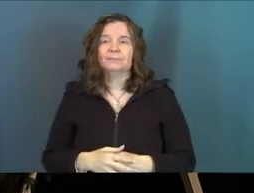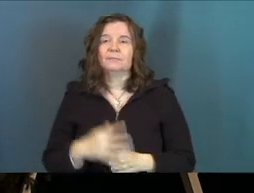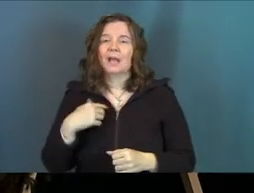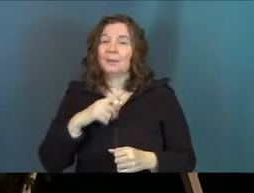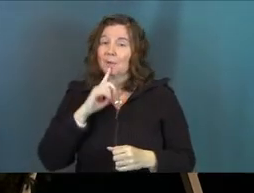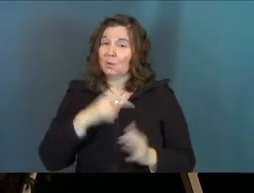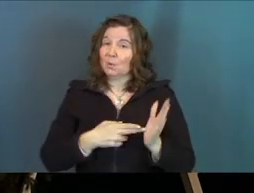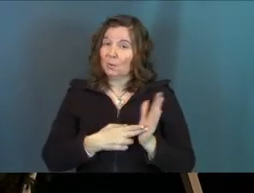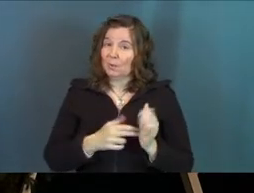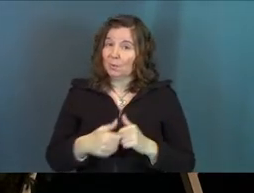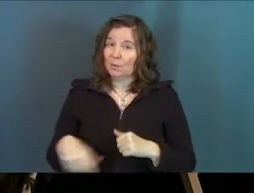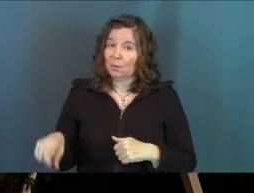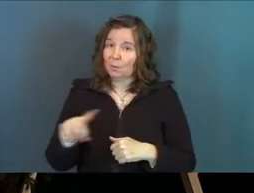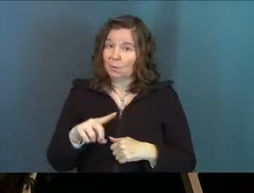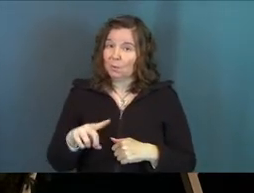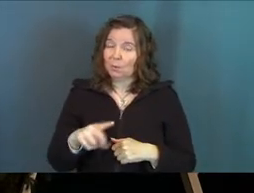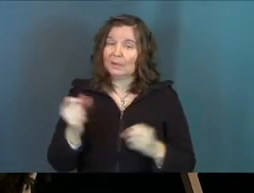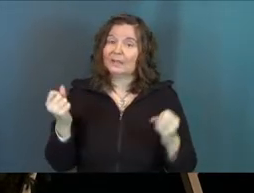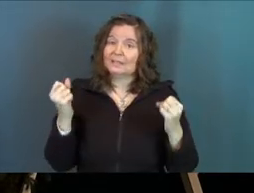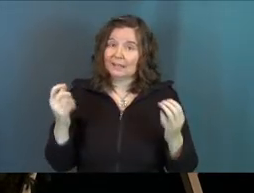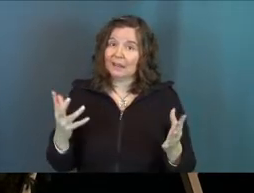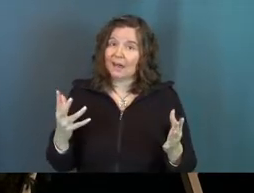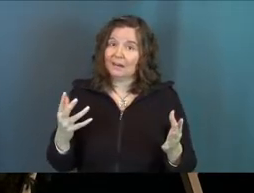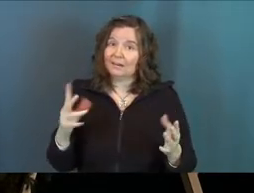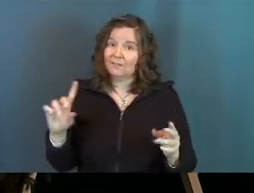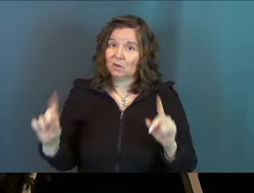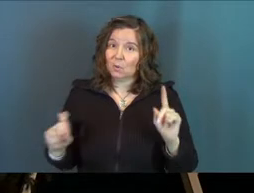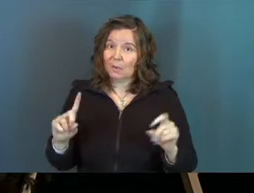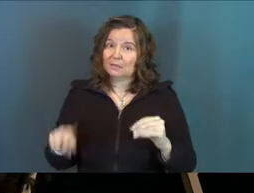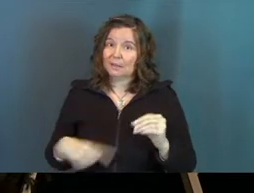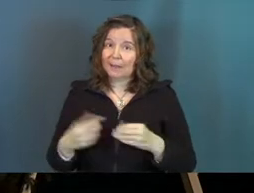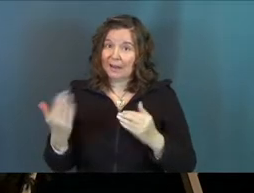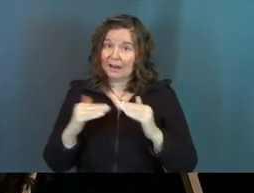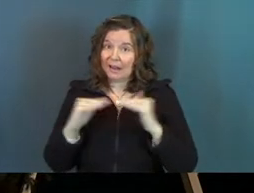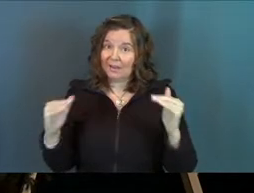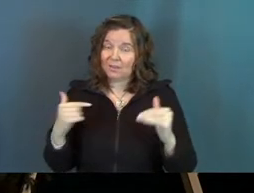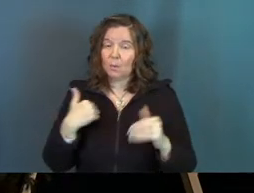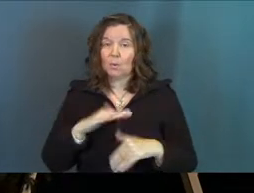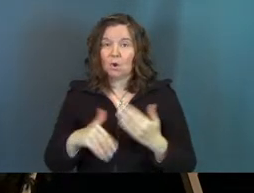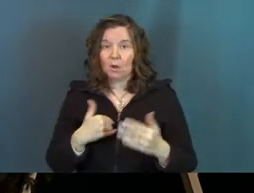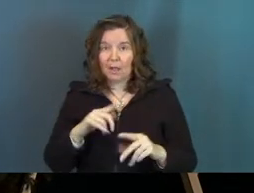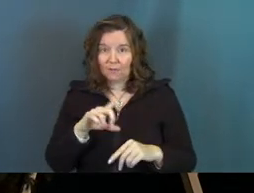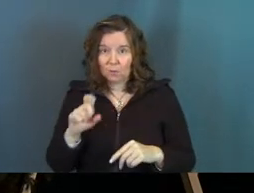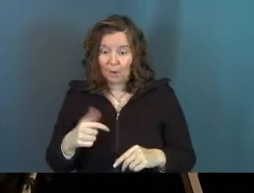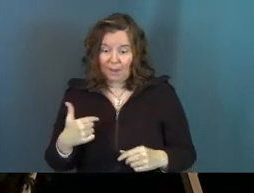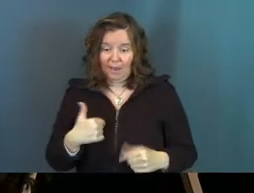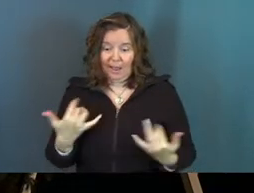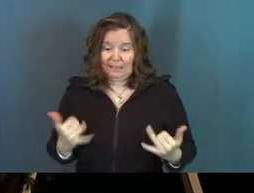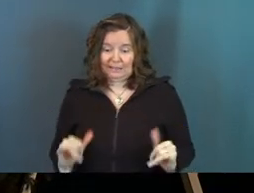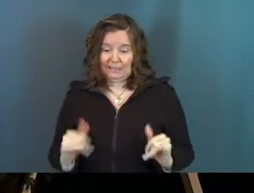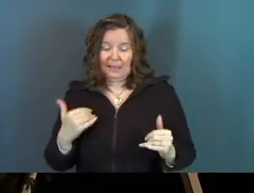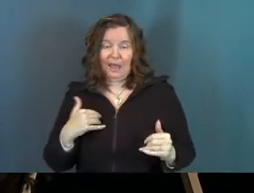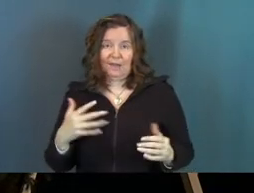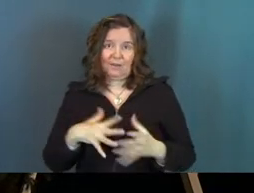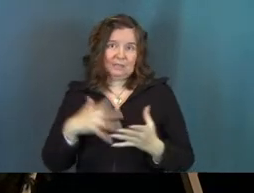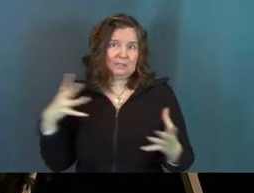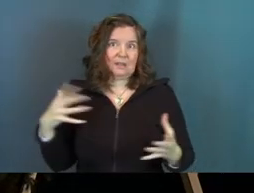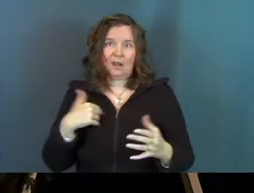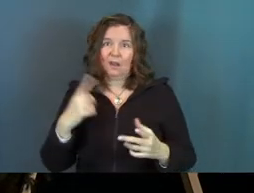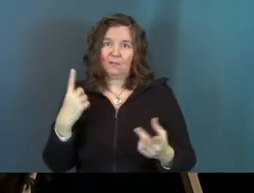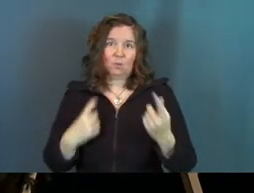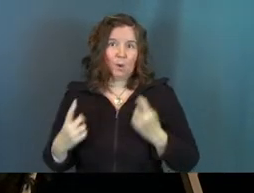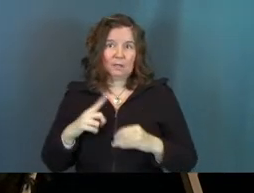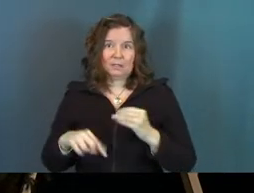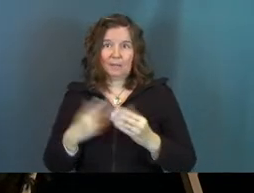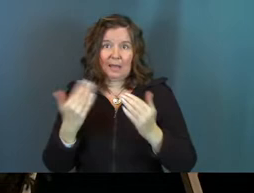I'll be real with you. There's a lot of questions about heaven. Amen. We all have questions. I still have a ton of